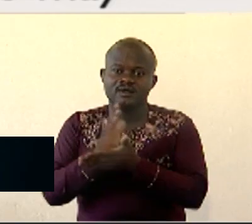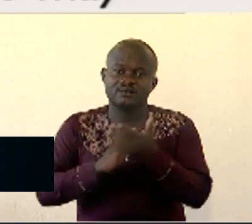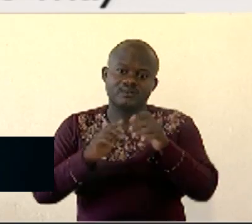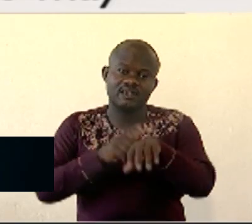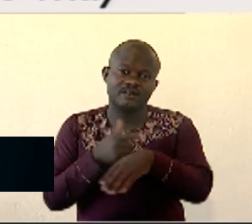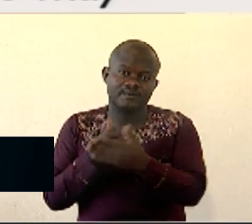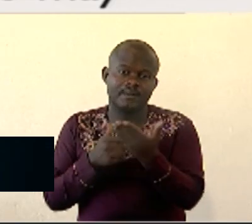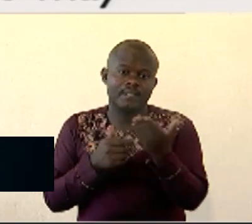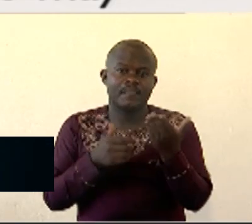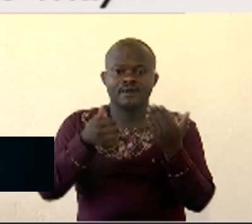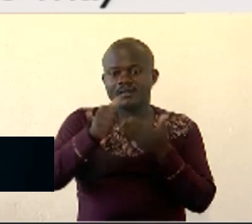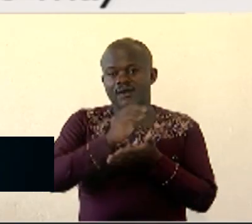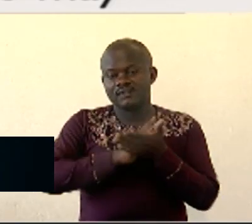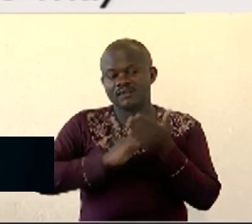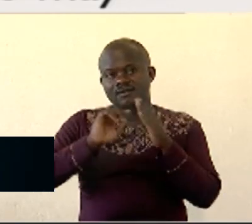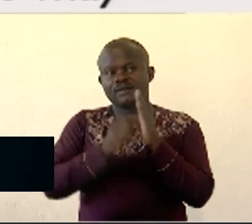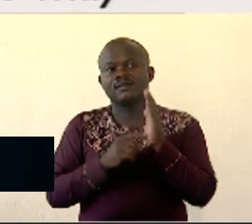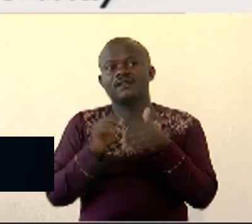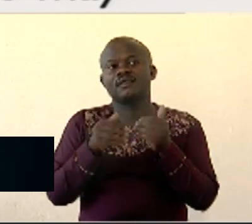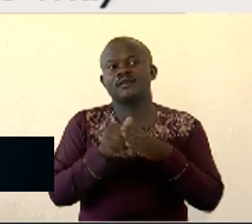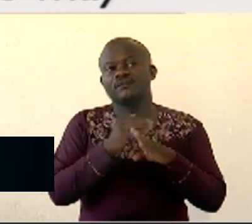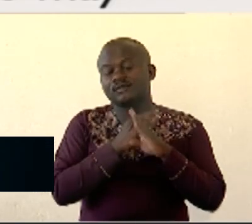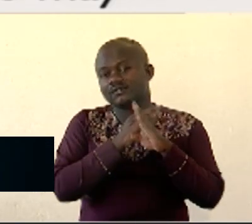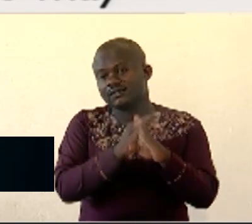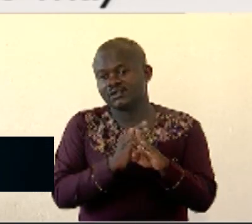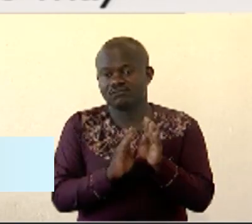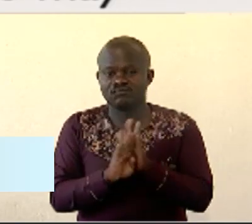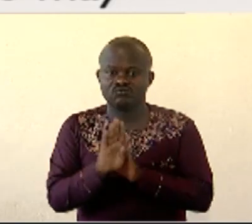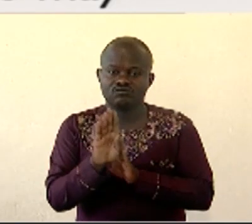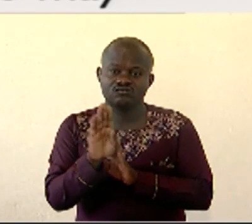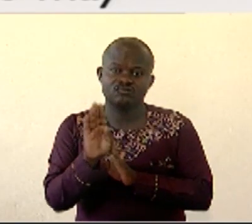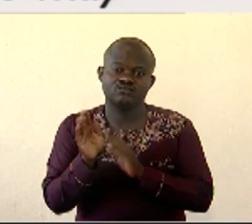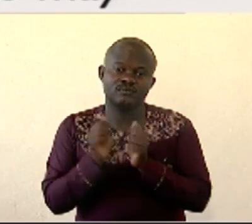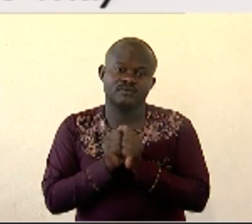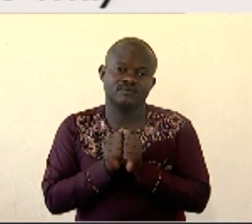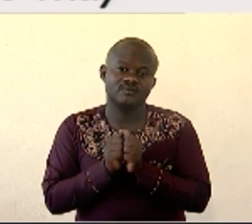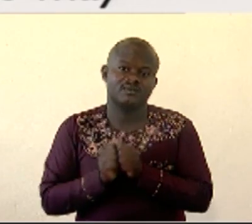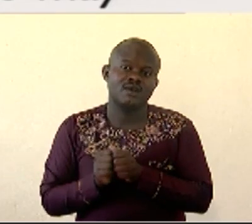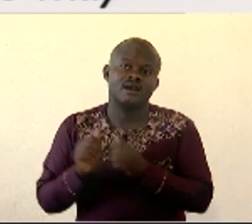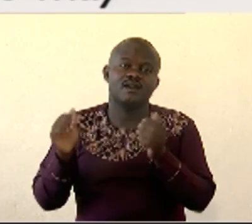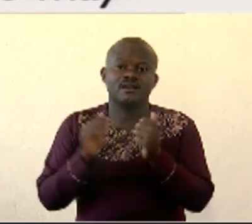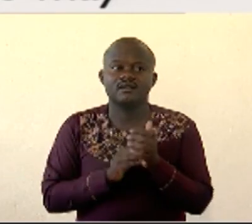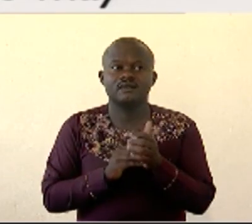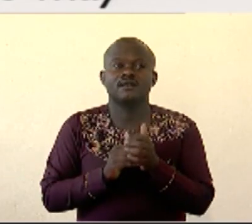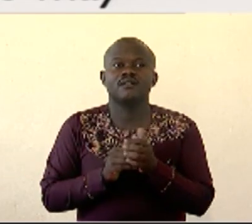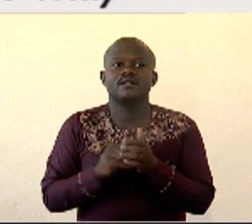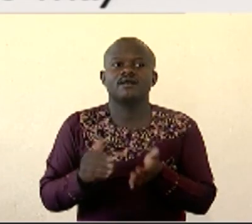Sometimes there are some factors that hinder the progress. And the progress,